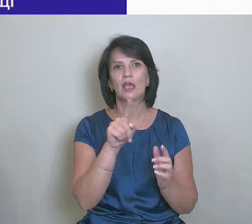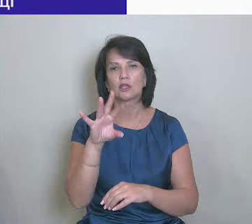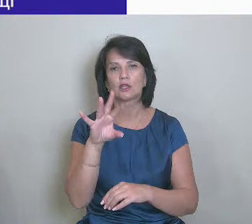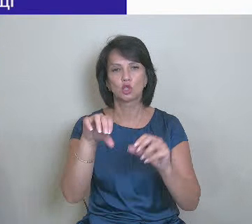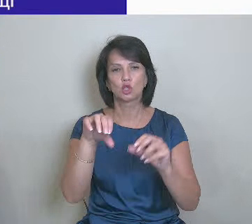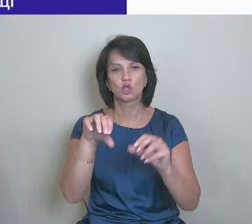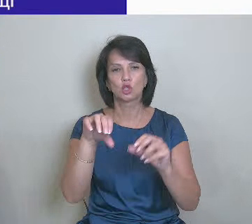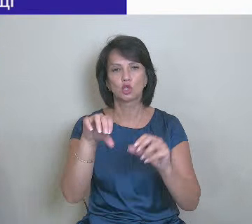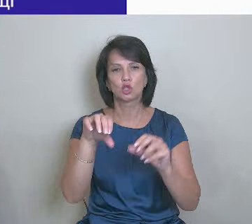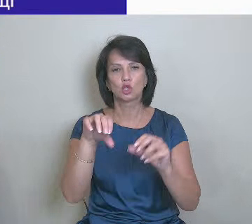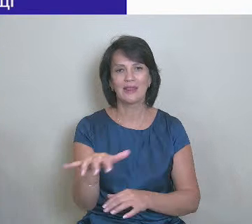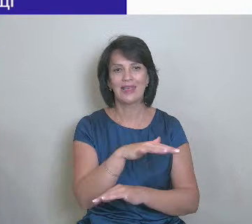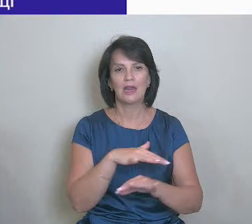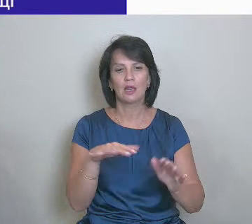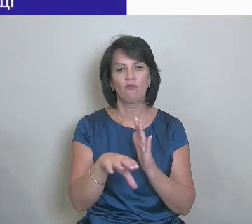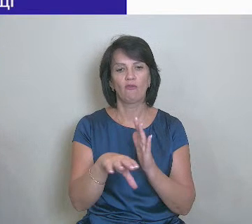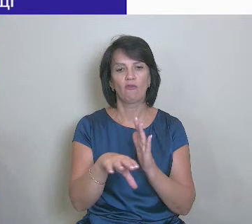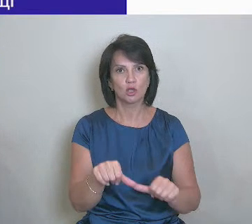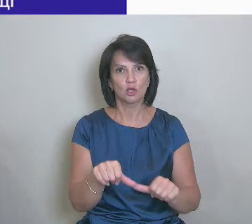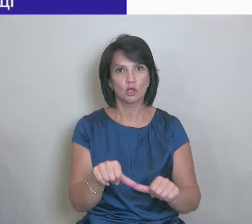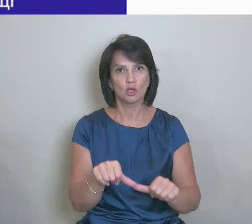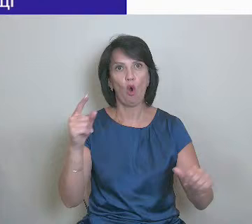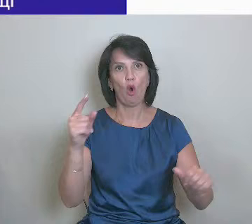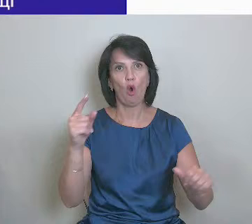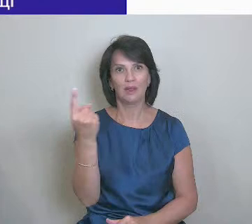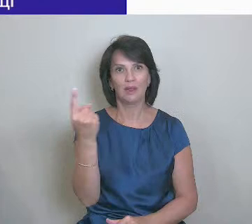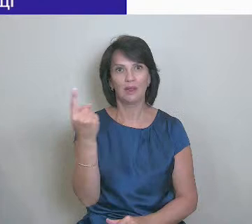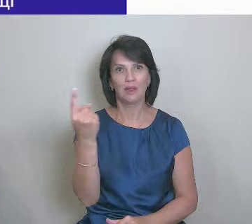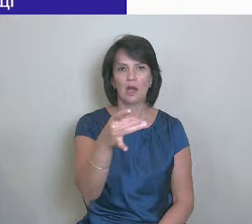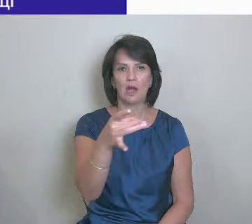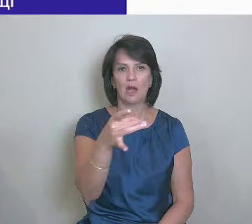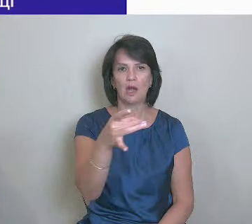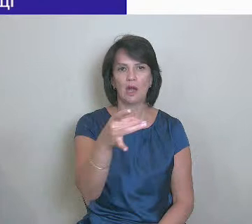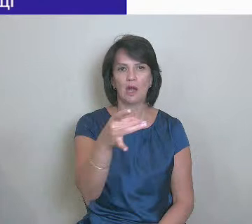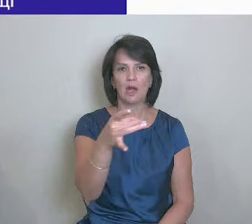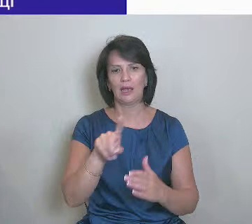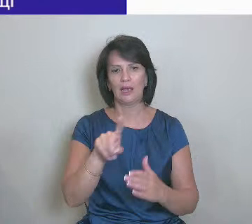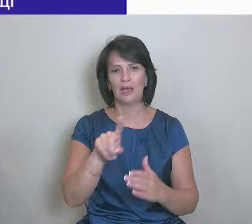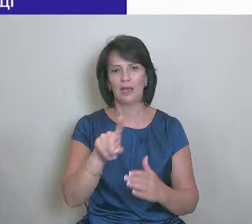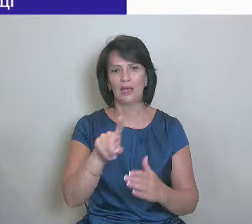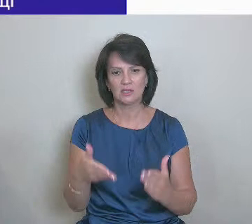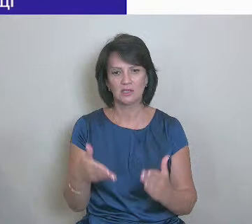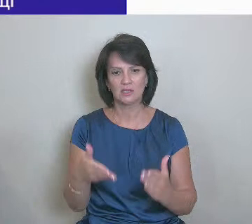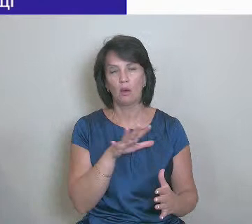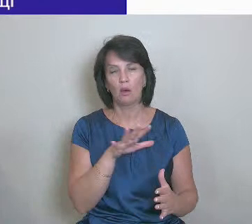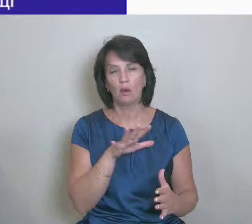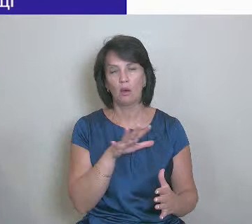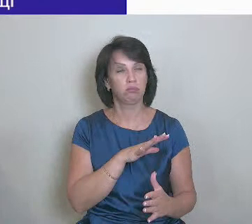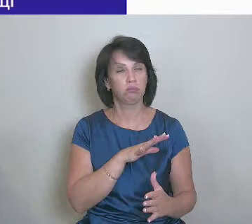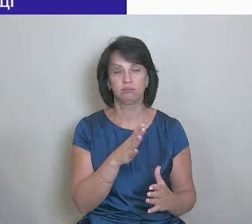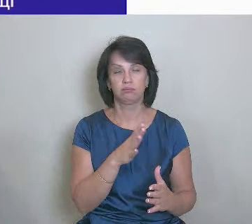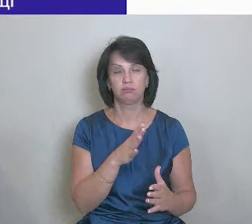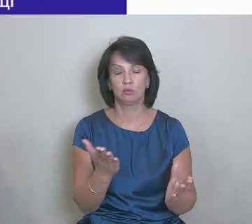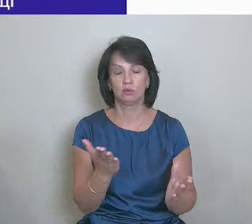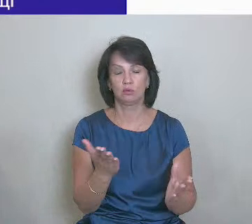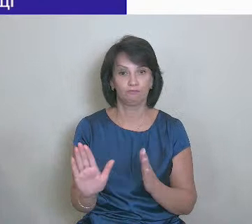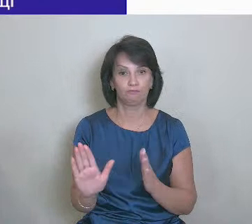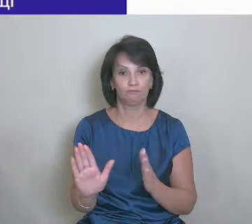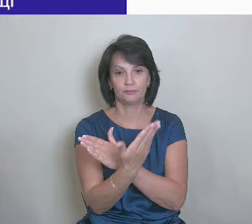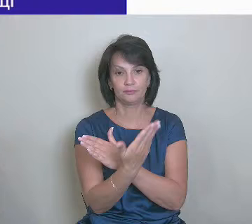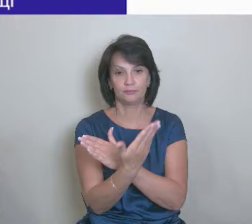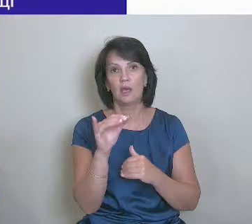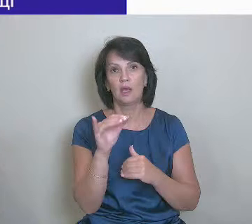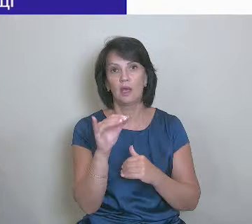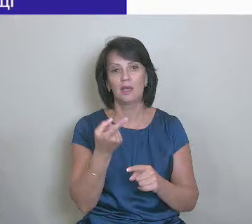of the campaign is the following. The TECs, Oblast, Rayon, and city